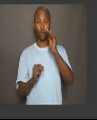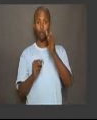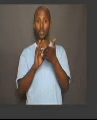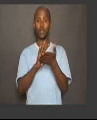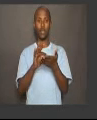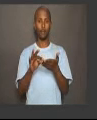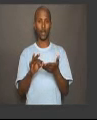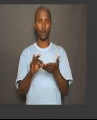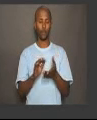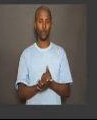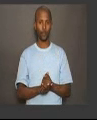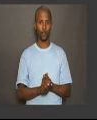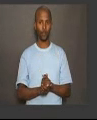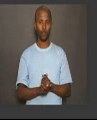numbers.